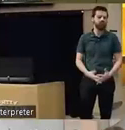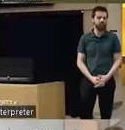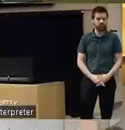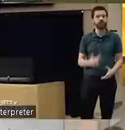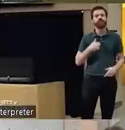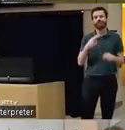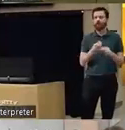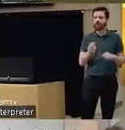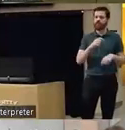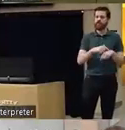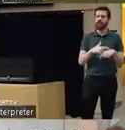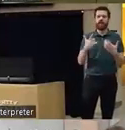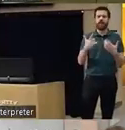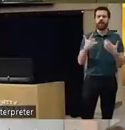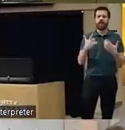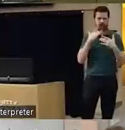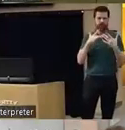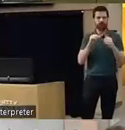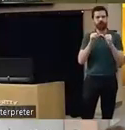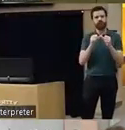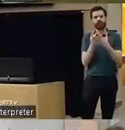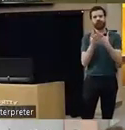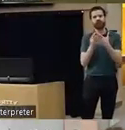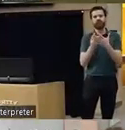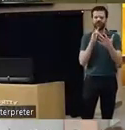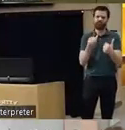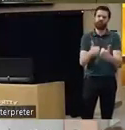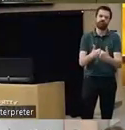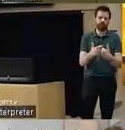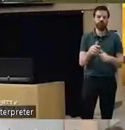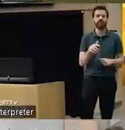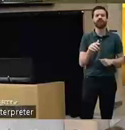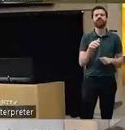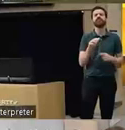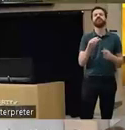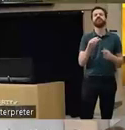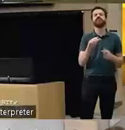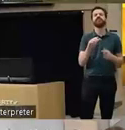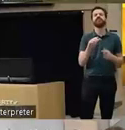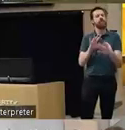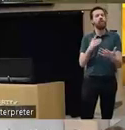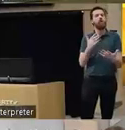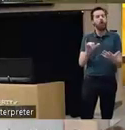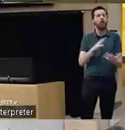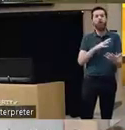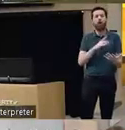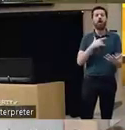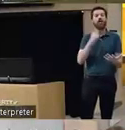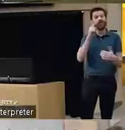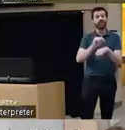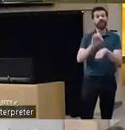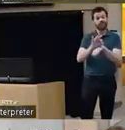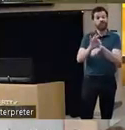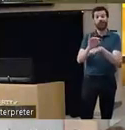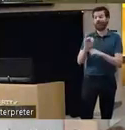times, the lack of consistent screening is a challenge. There is feedback that despite a task force